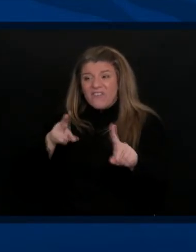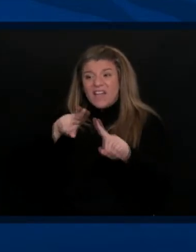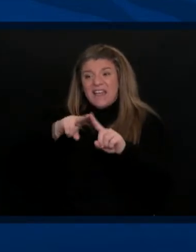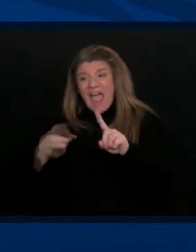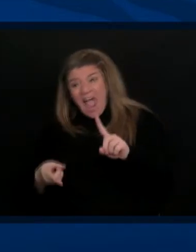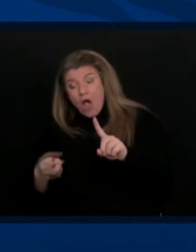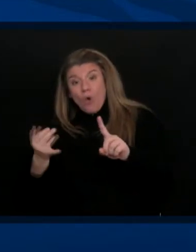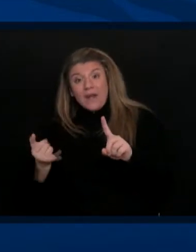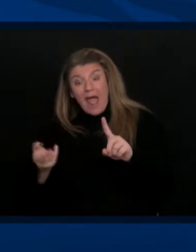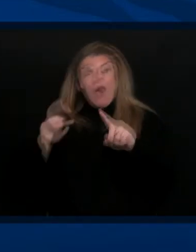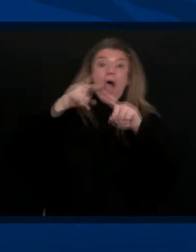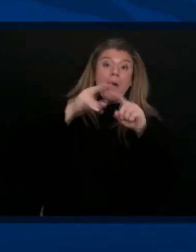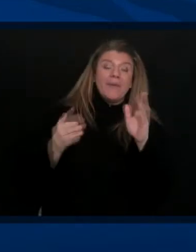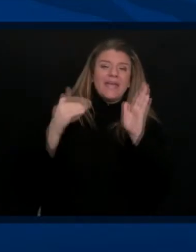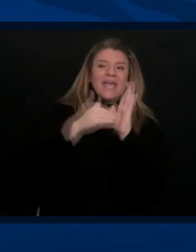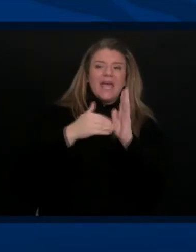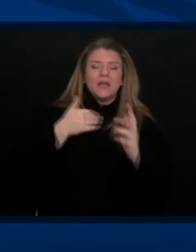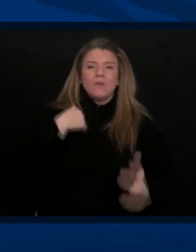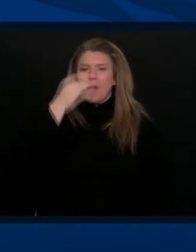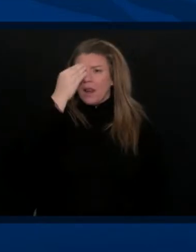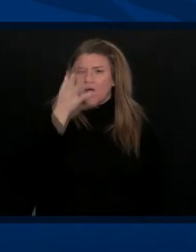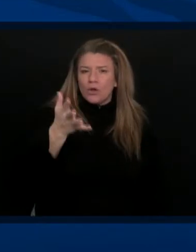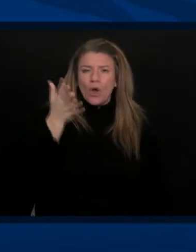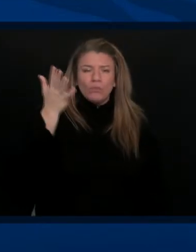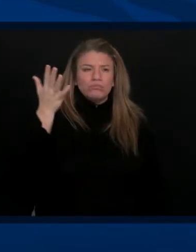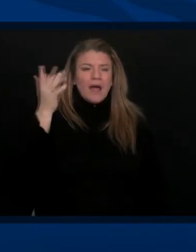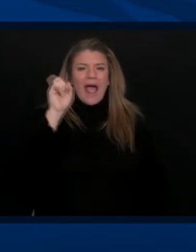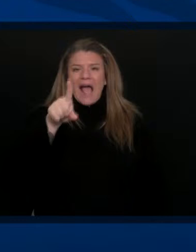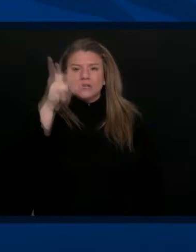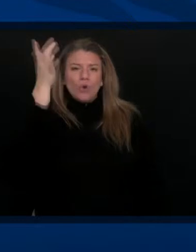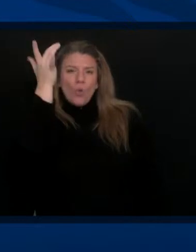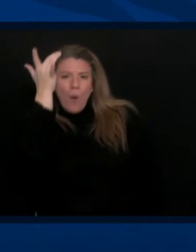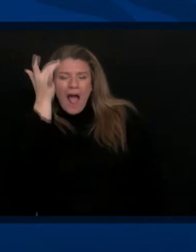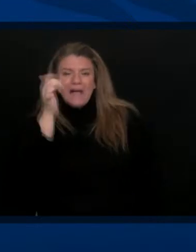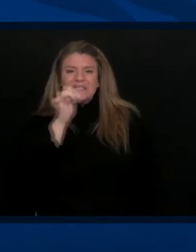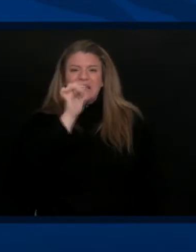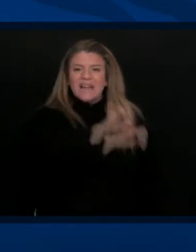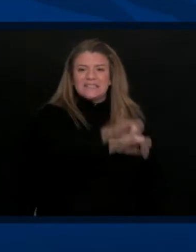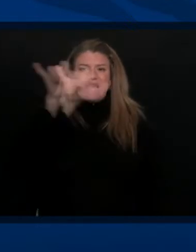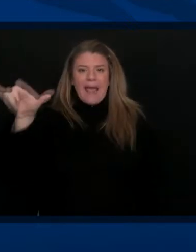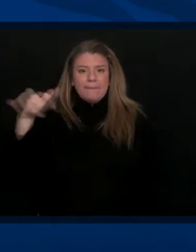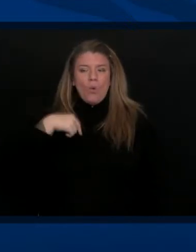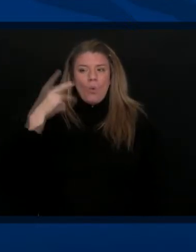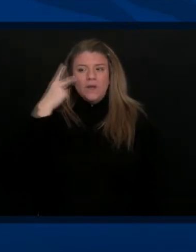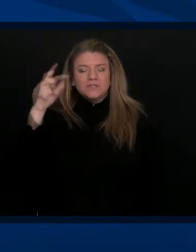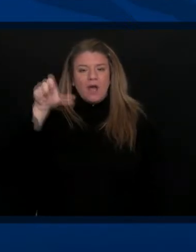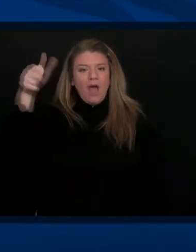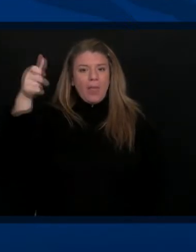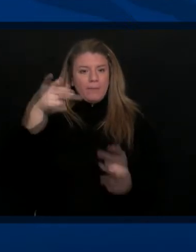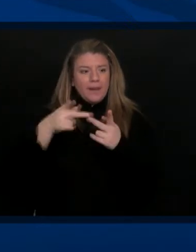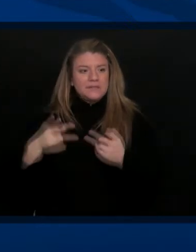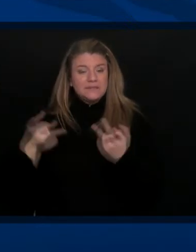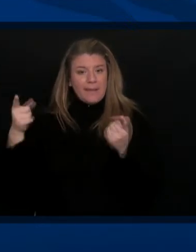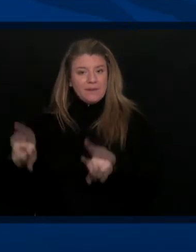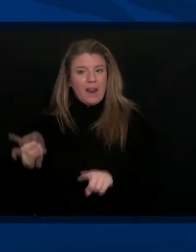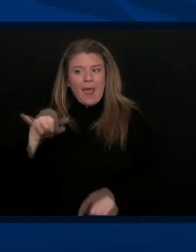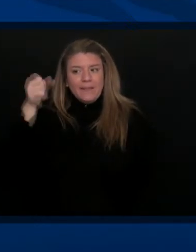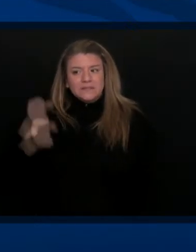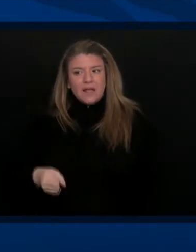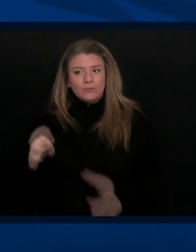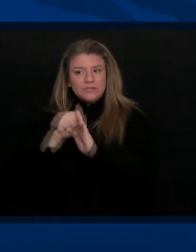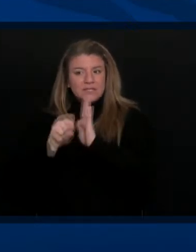us, why is that the case? Why is it not the same trajectory that we saw in the southern states?